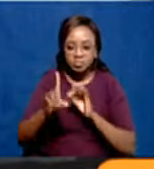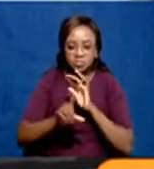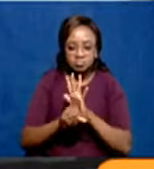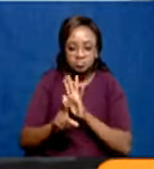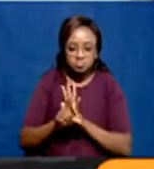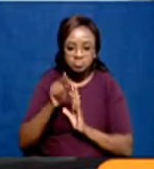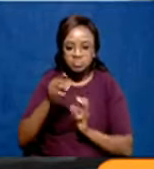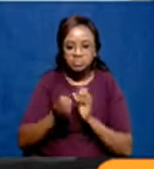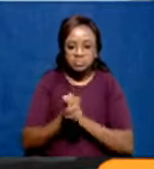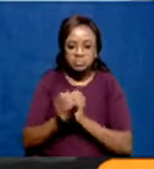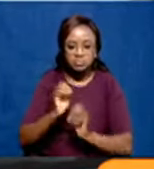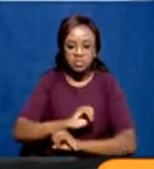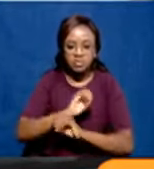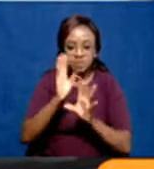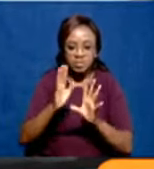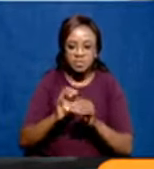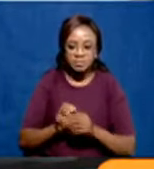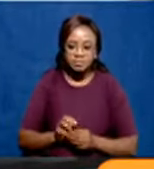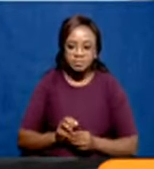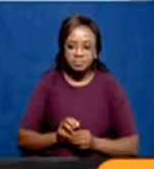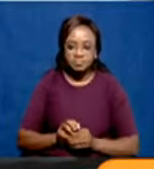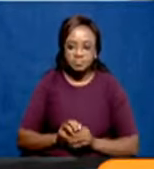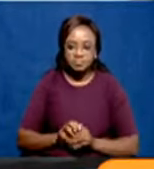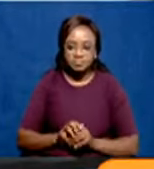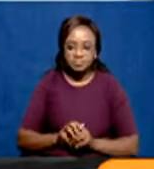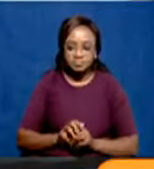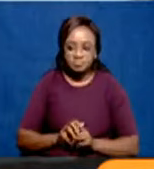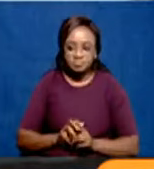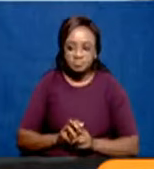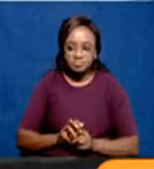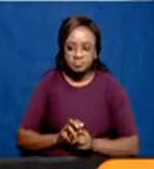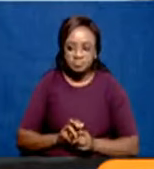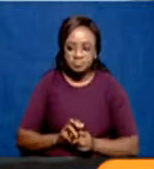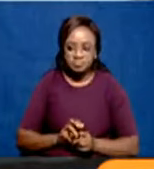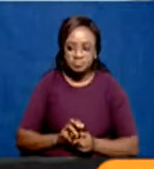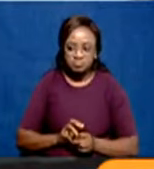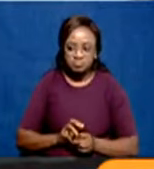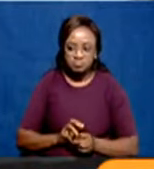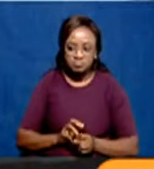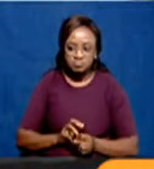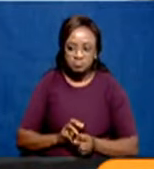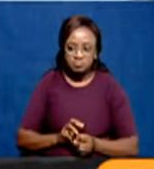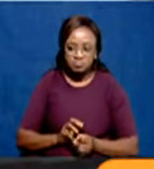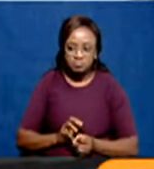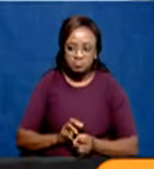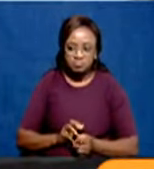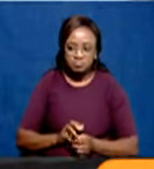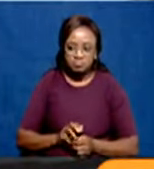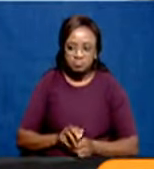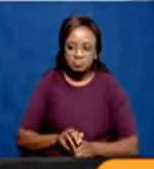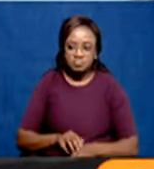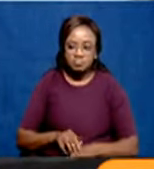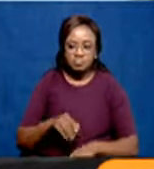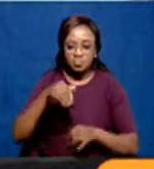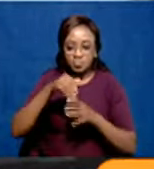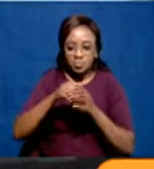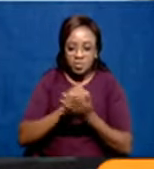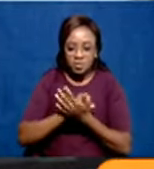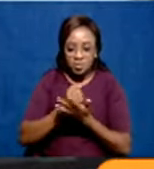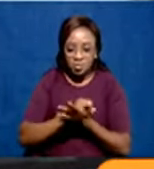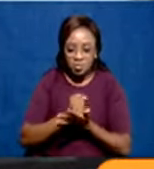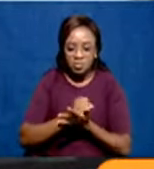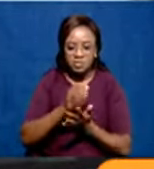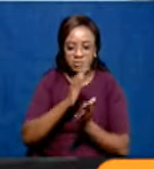clear. The penalties are clearly defined. The issue has got to become enforcement. But part of the thing is, especially within the audit department, within the